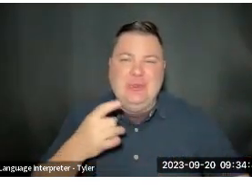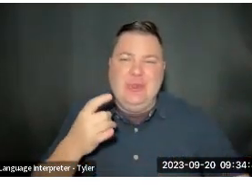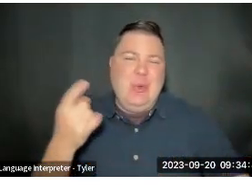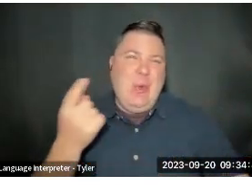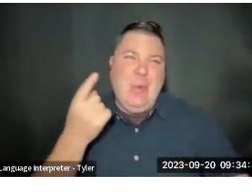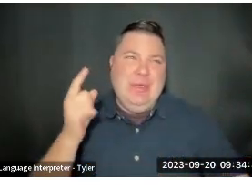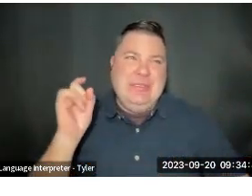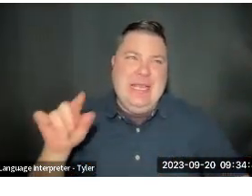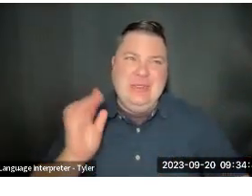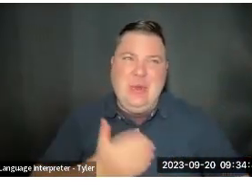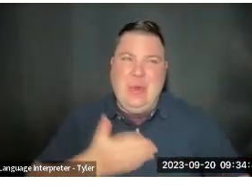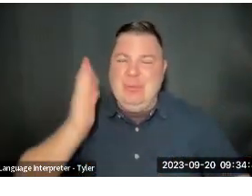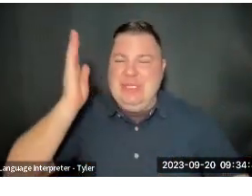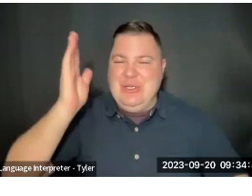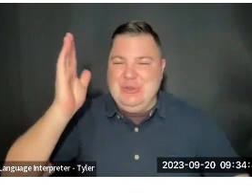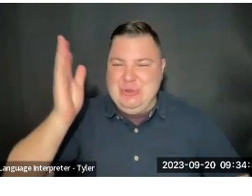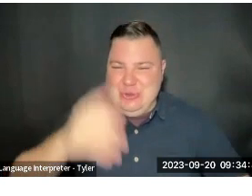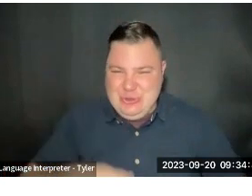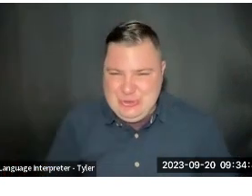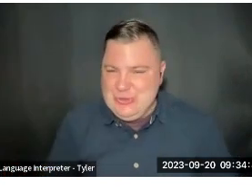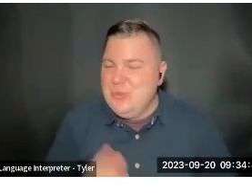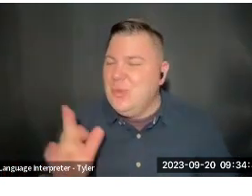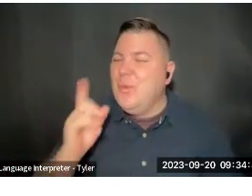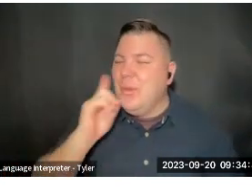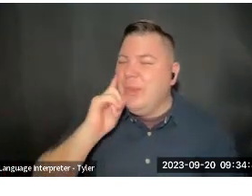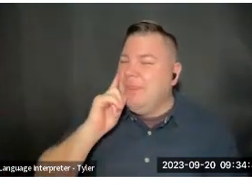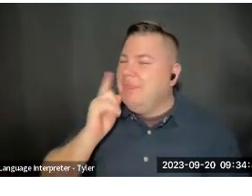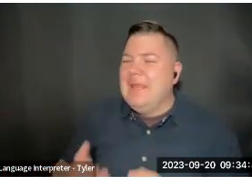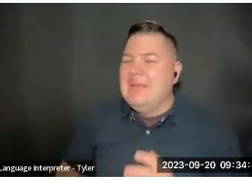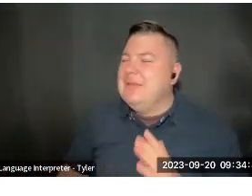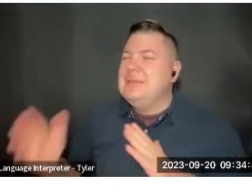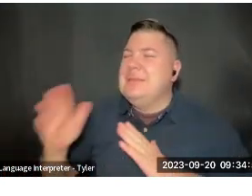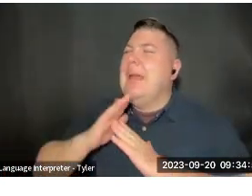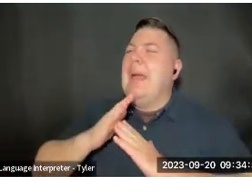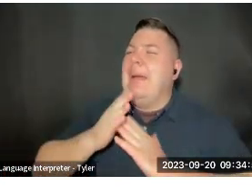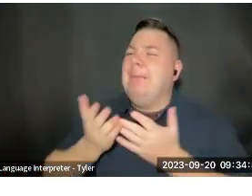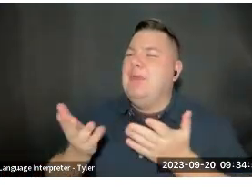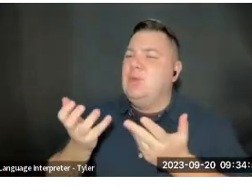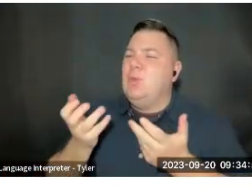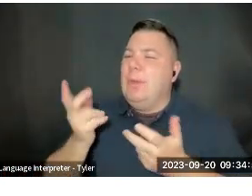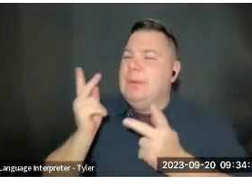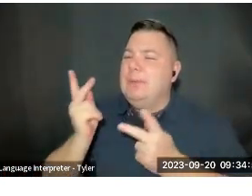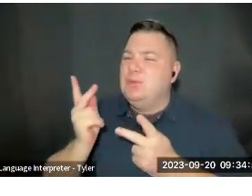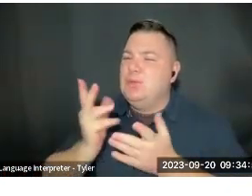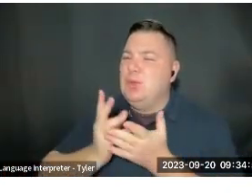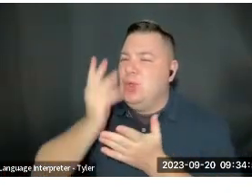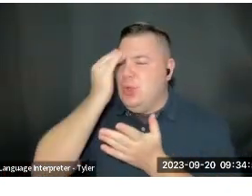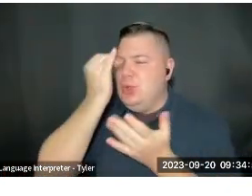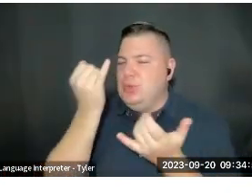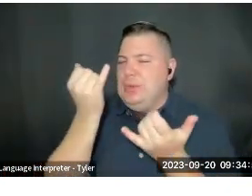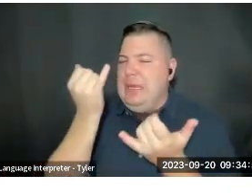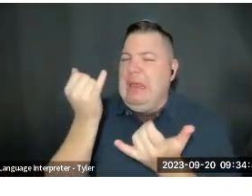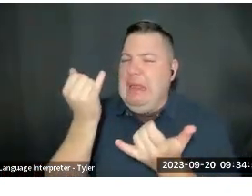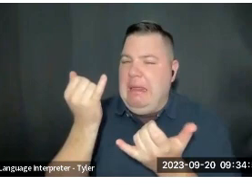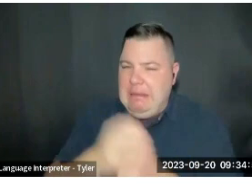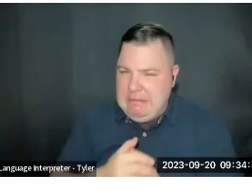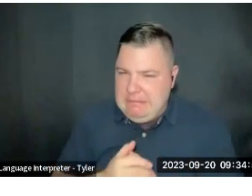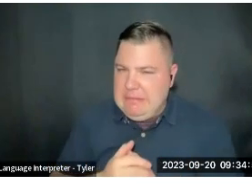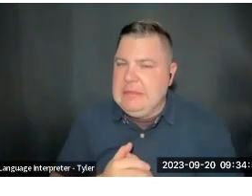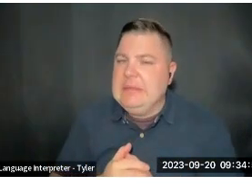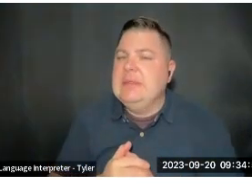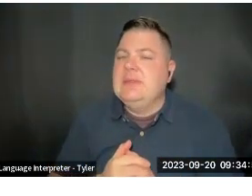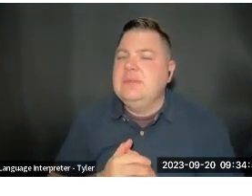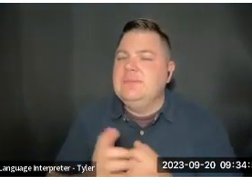presenters. What's the number one thing that you would like people to take away from this session? And also if you